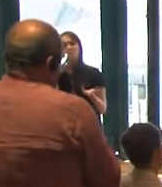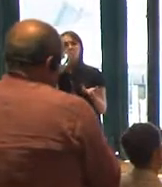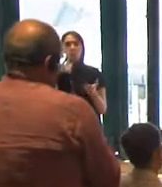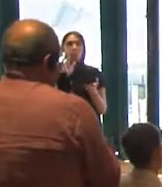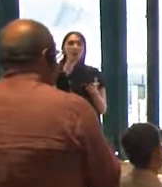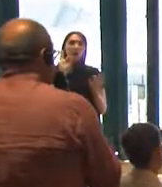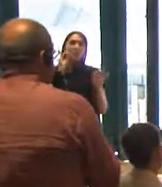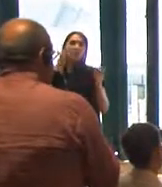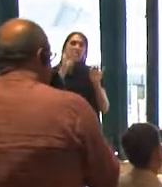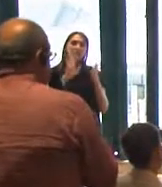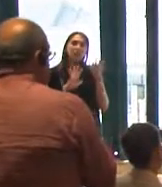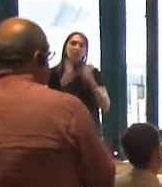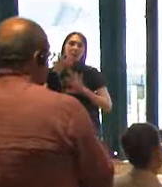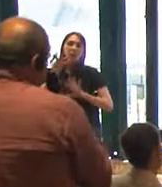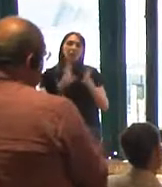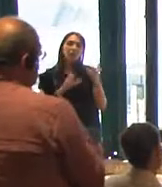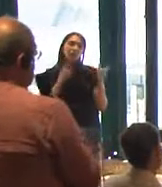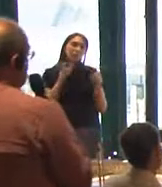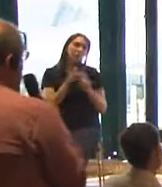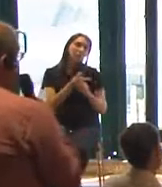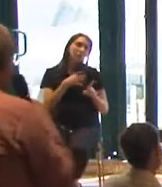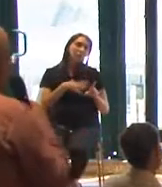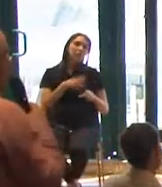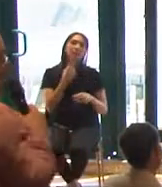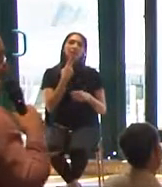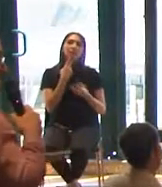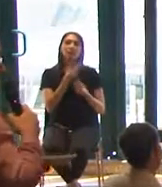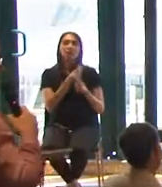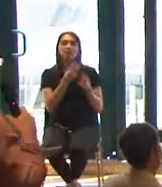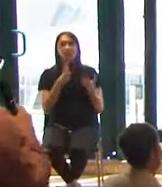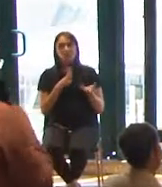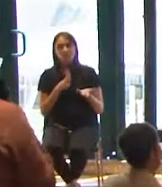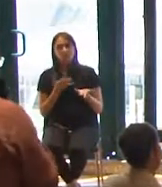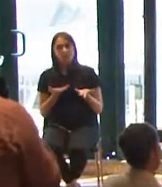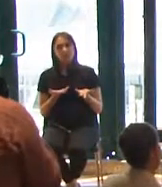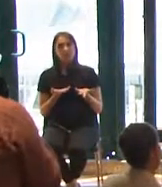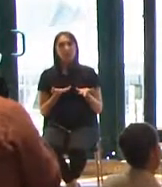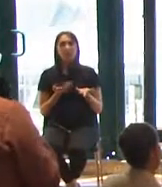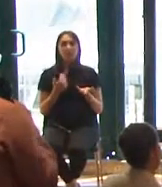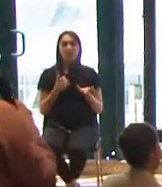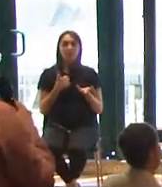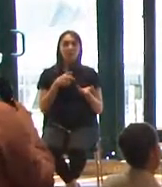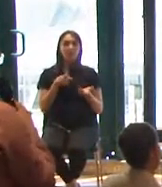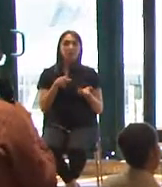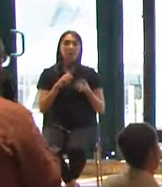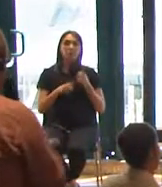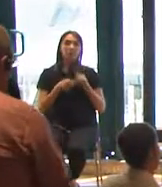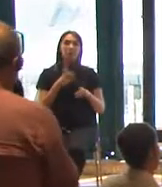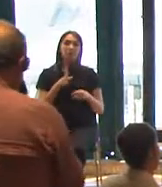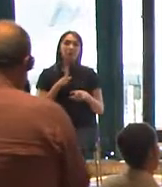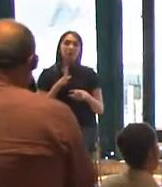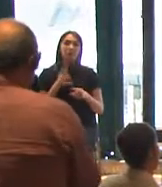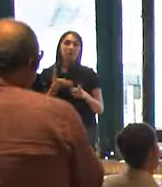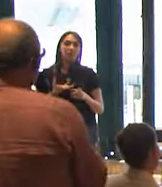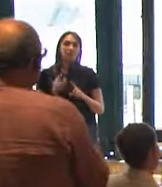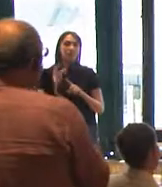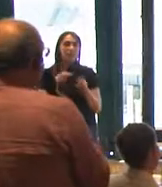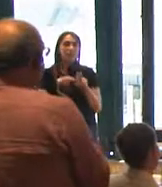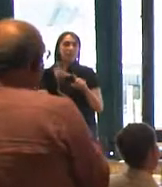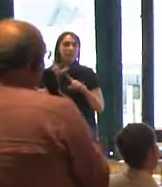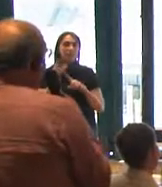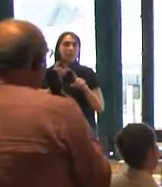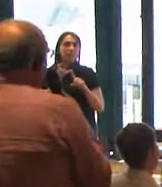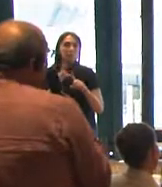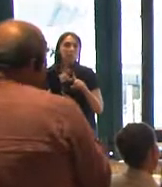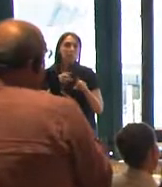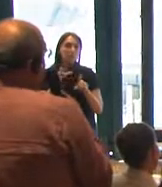there are people who don't want to change their lives in this neoliberal order there are women who would like to protect their